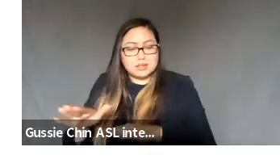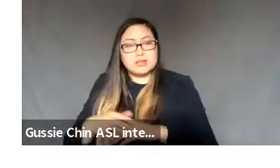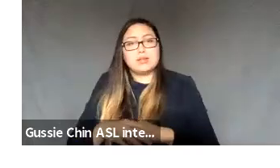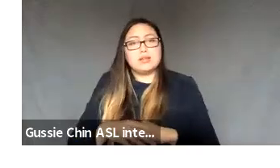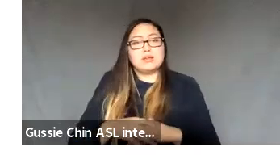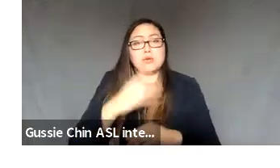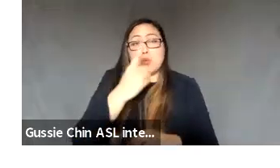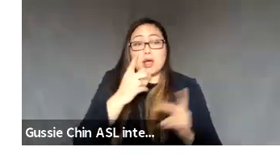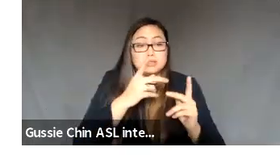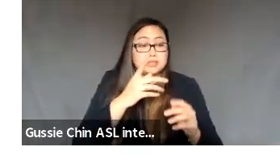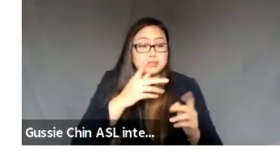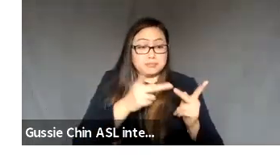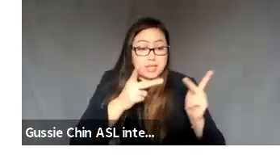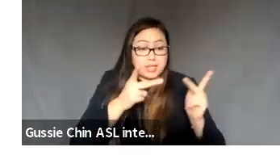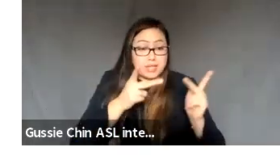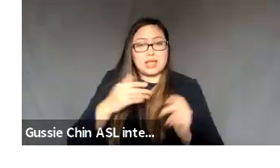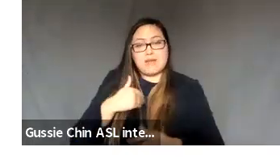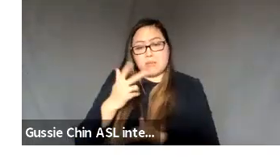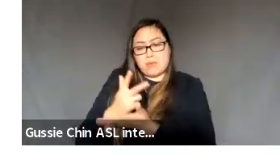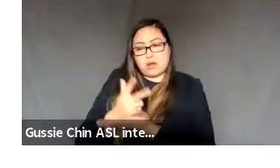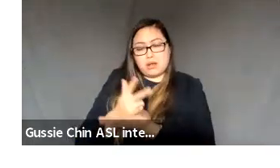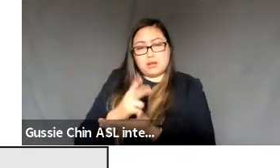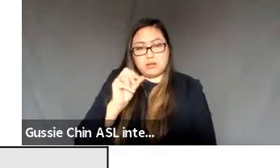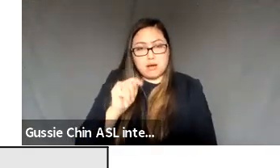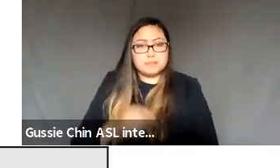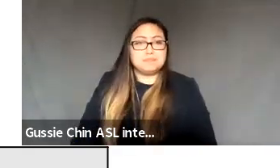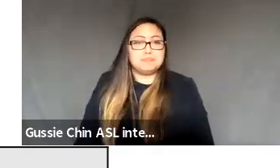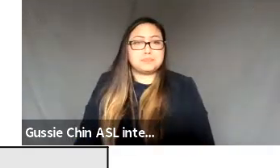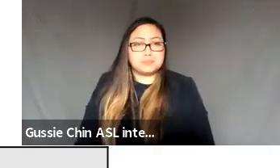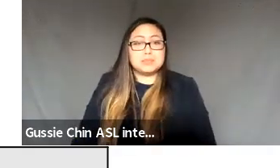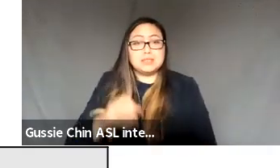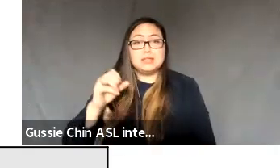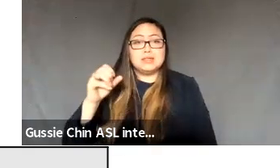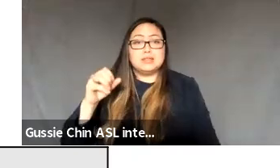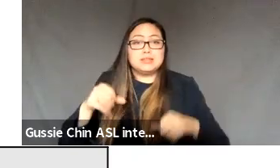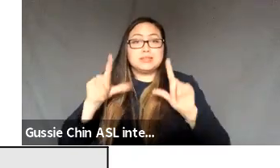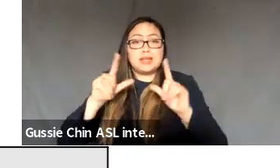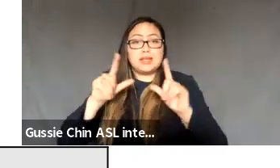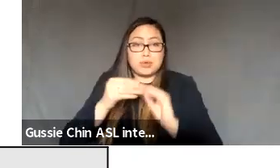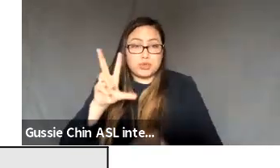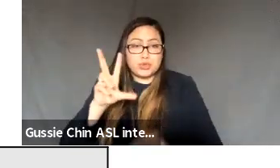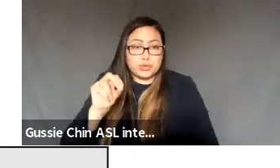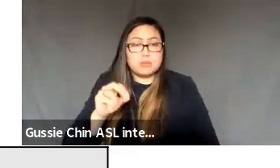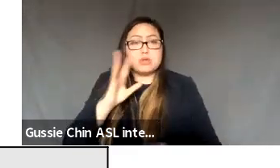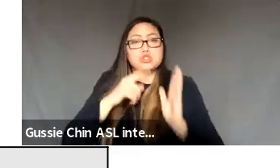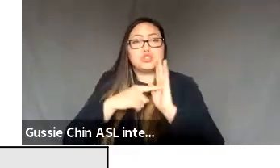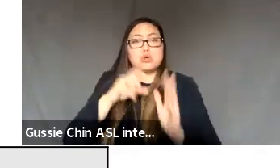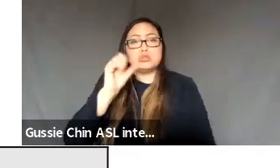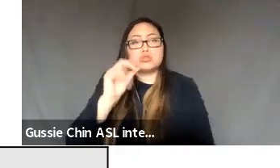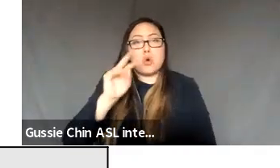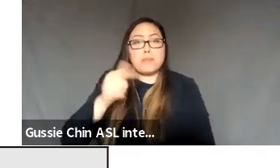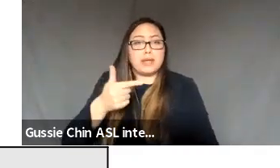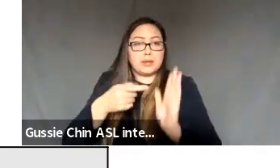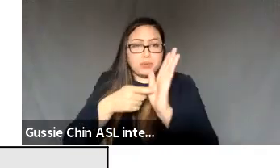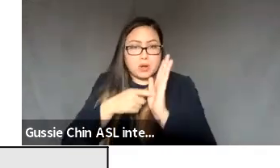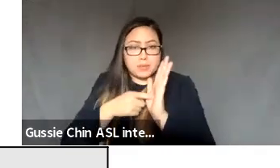parking lot. And then we're going to move on now to slide number 30, and that'll show us the scoping requirements that you find in the